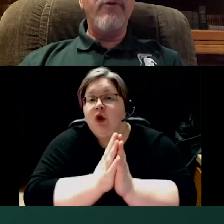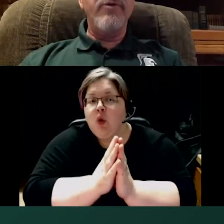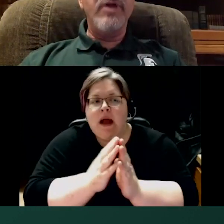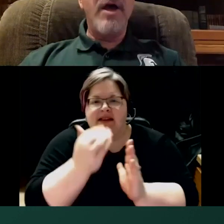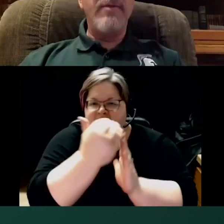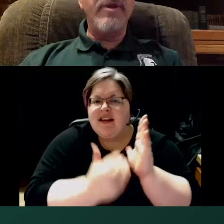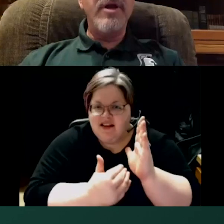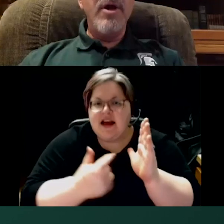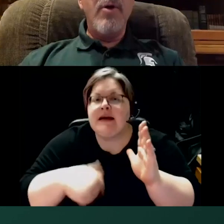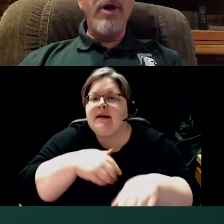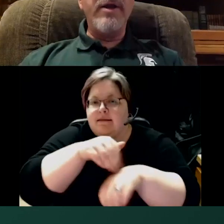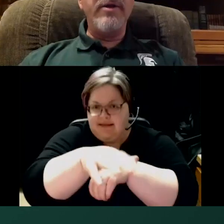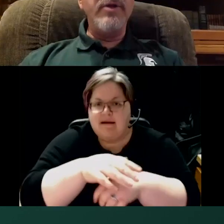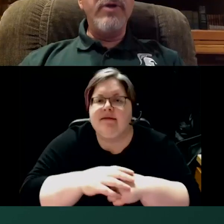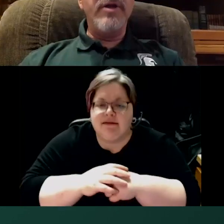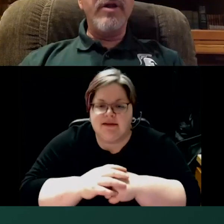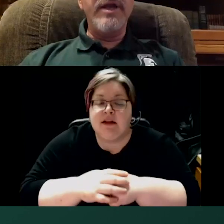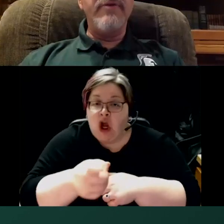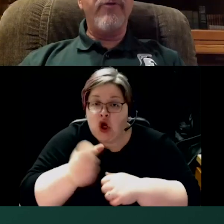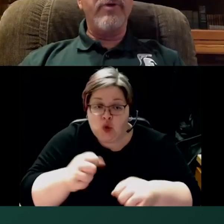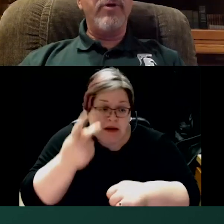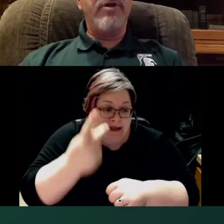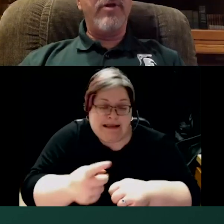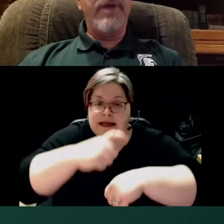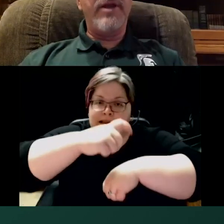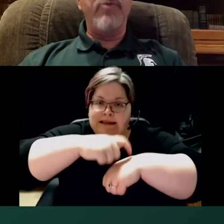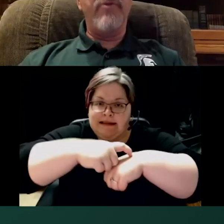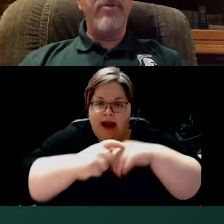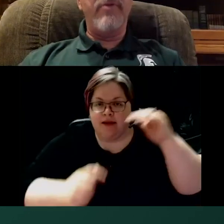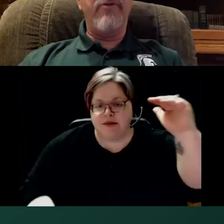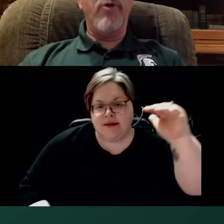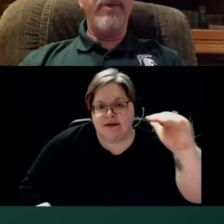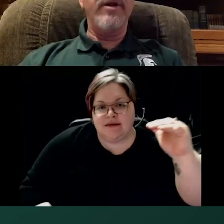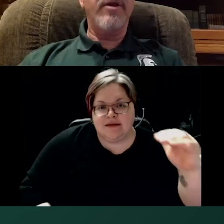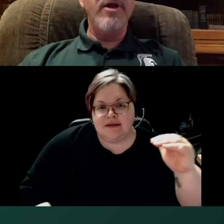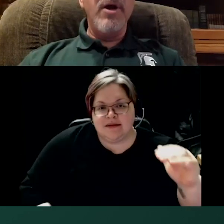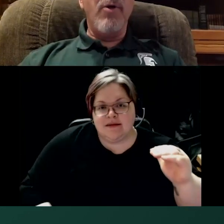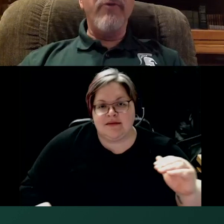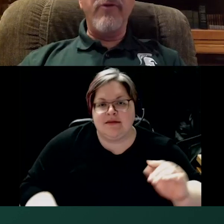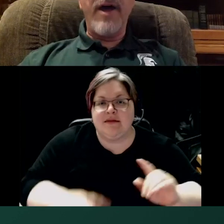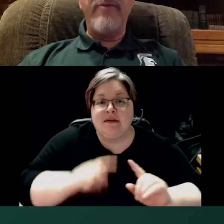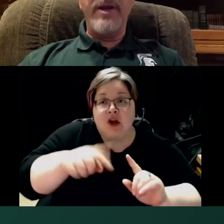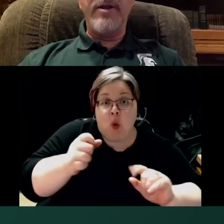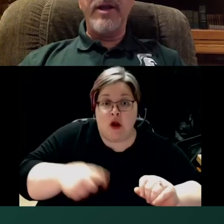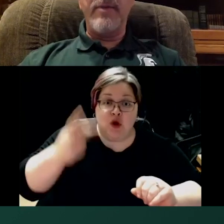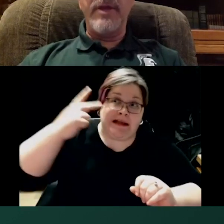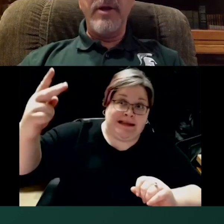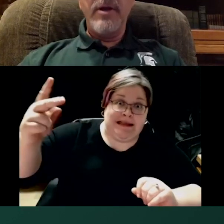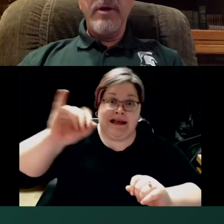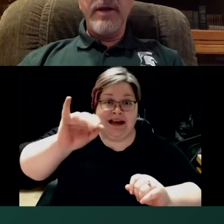of times when you can see the space station will be visible for 4 minutes or for 5